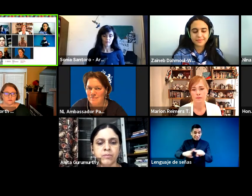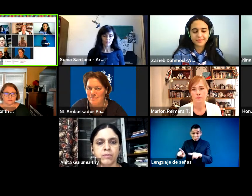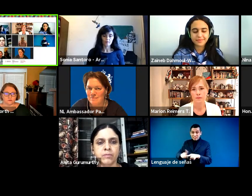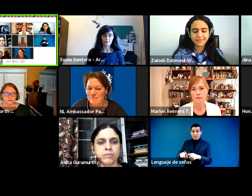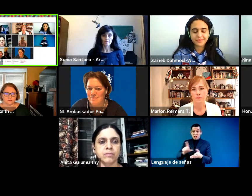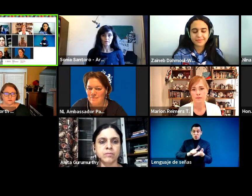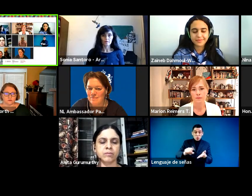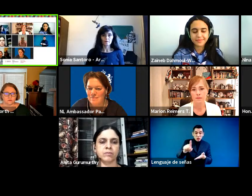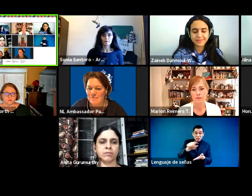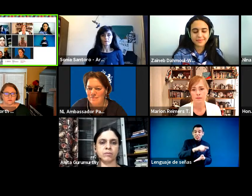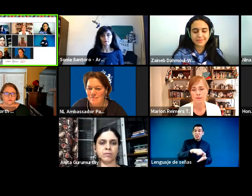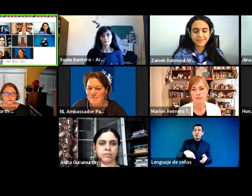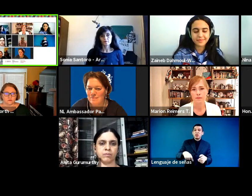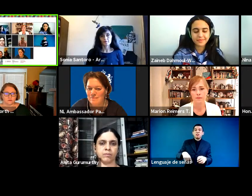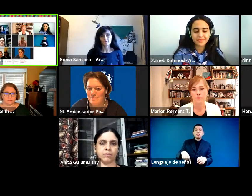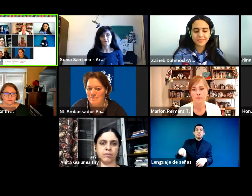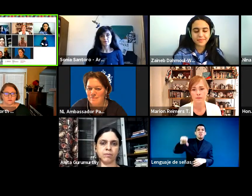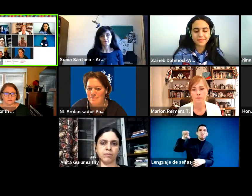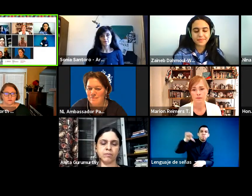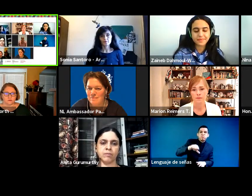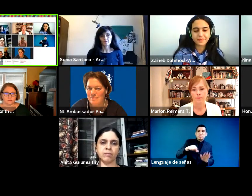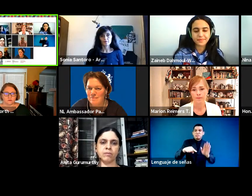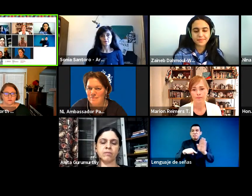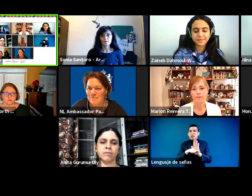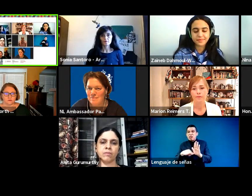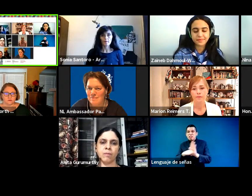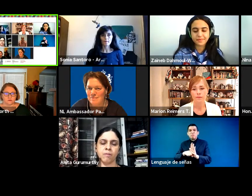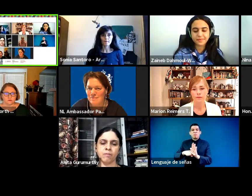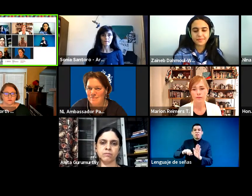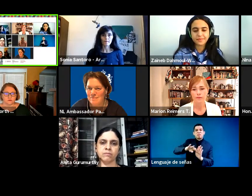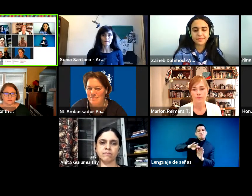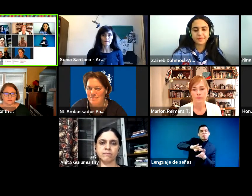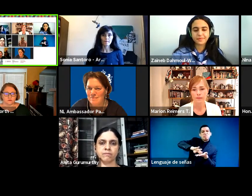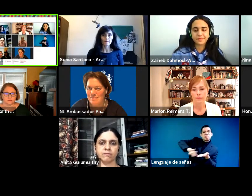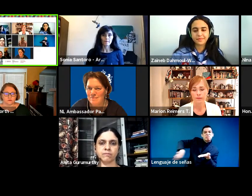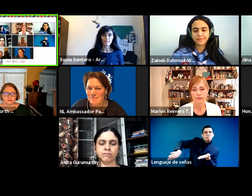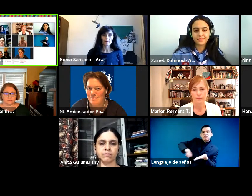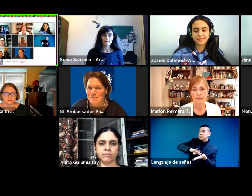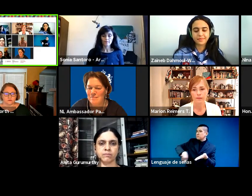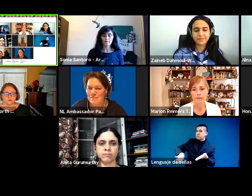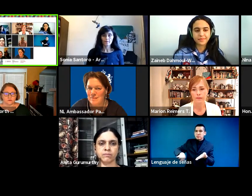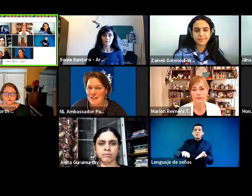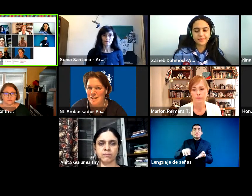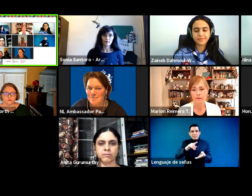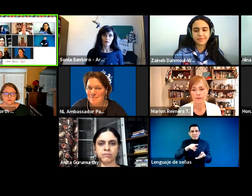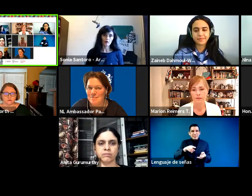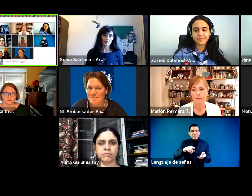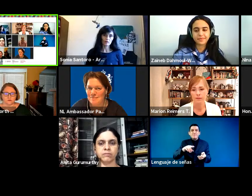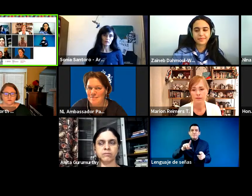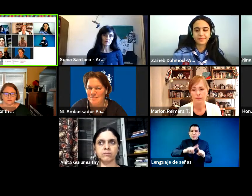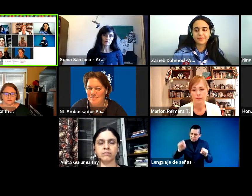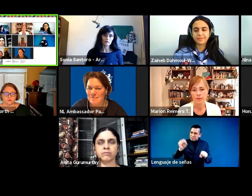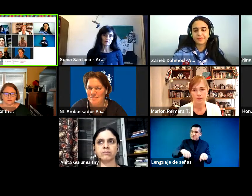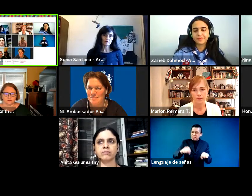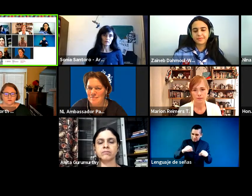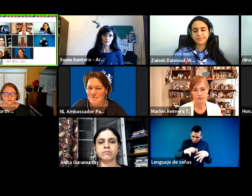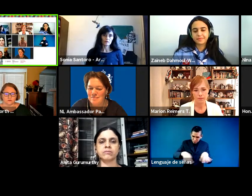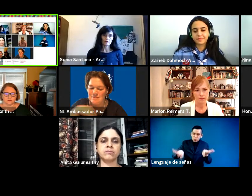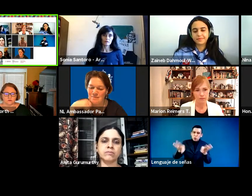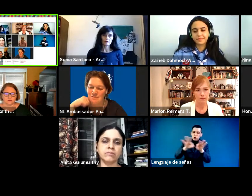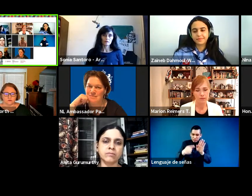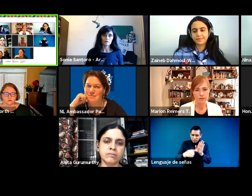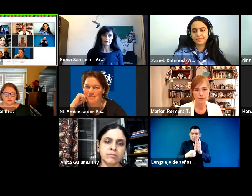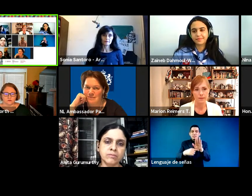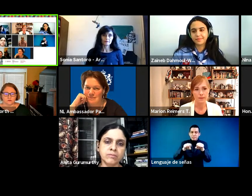as well. Being a politician, a woman, you know, the attacks that come on you through social media because there's very